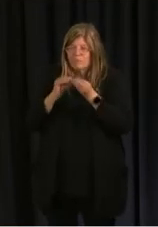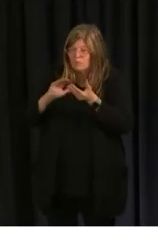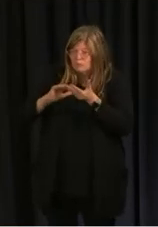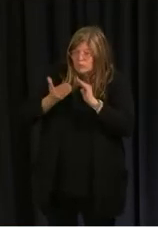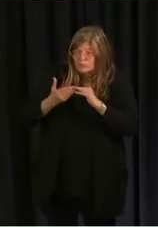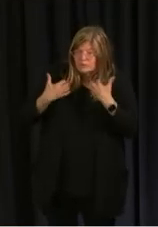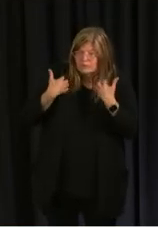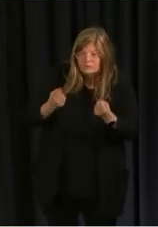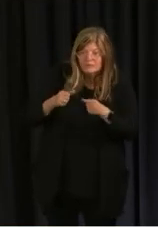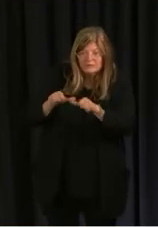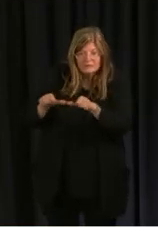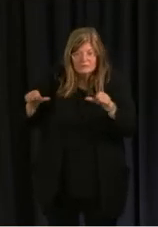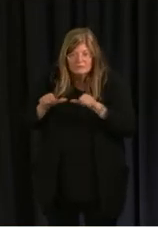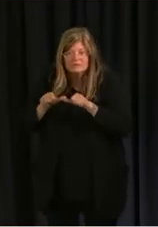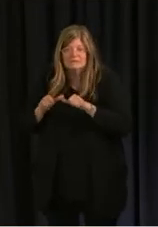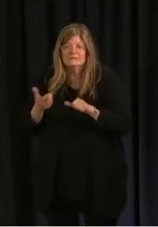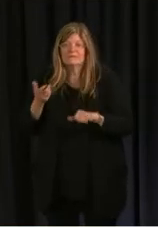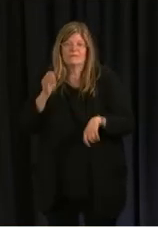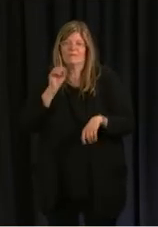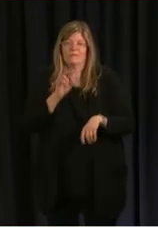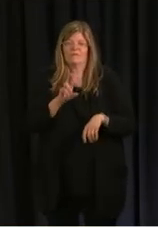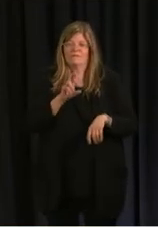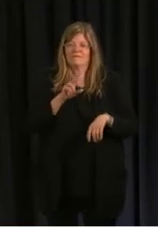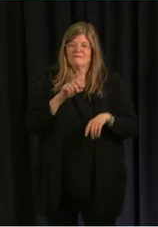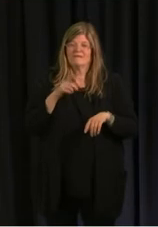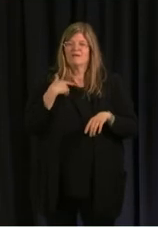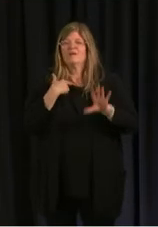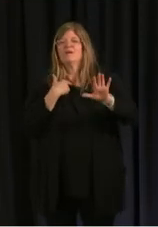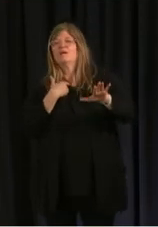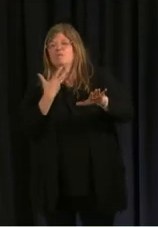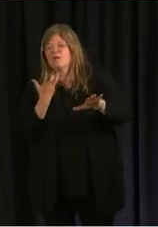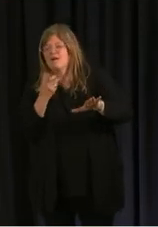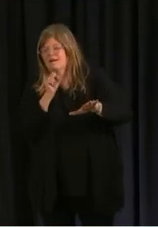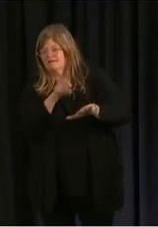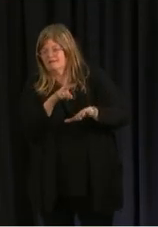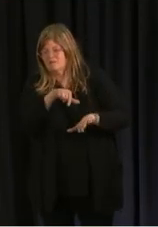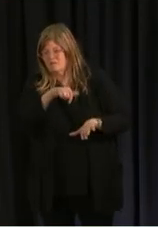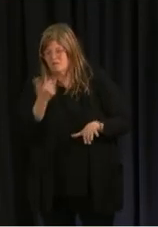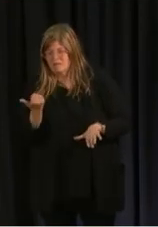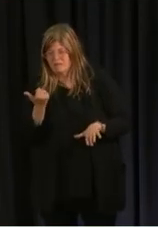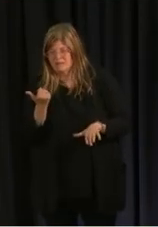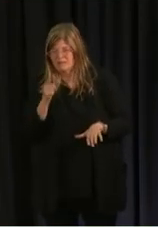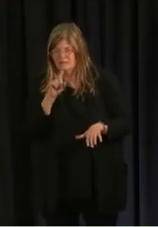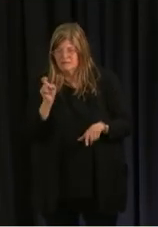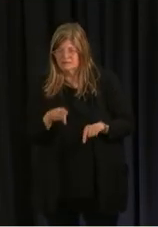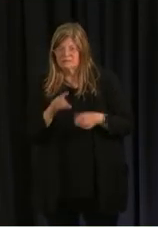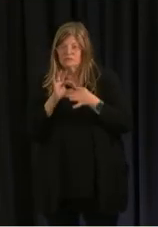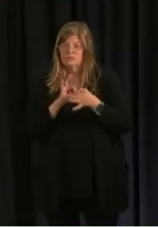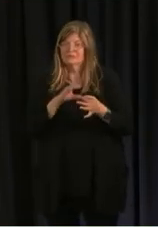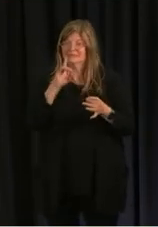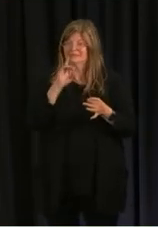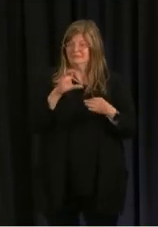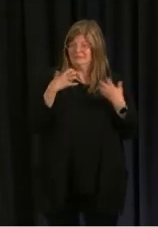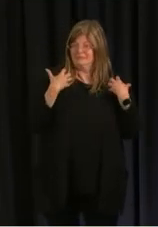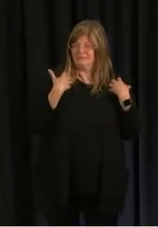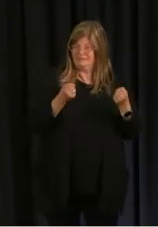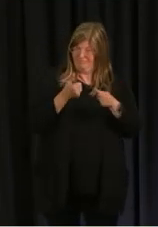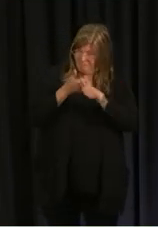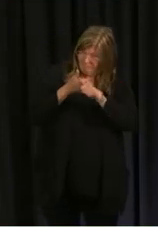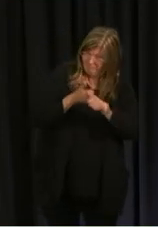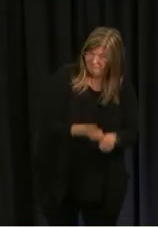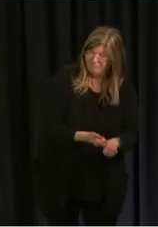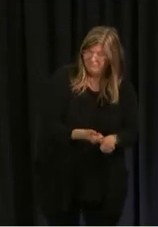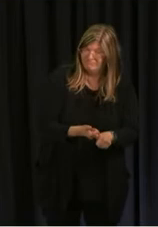or census tracts? And could I also ask you, is DC Health tracking no-shows and cancellations on